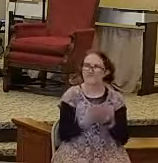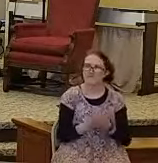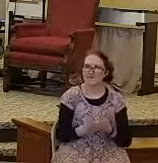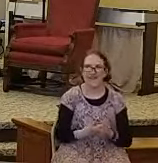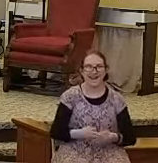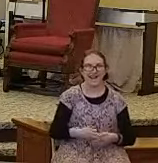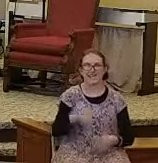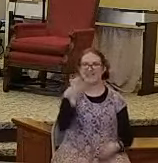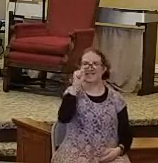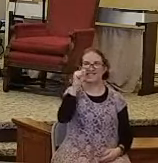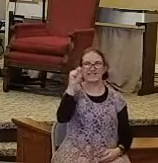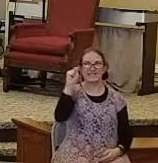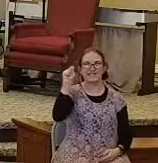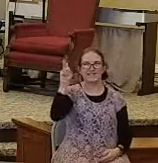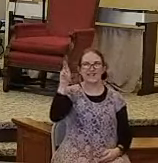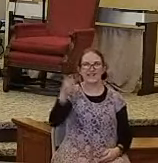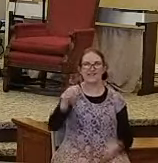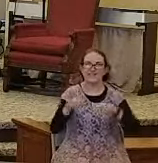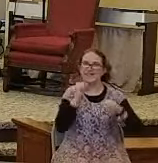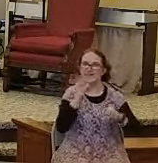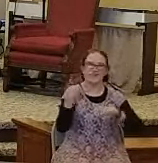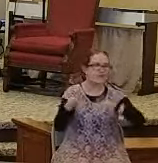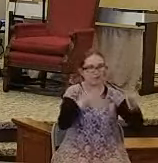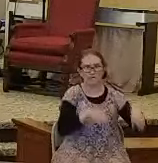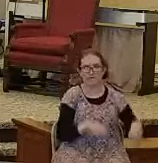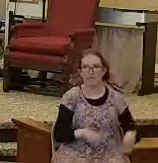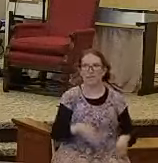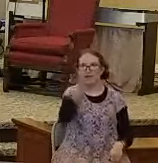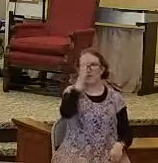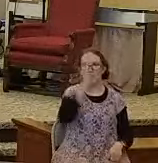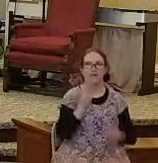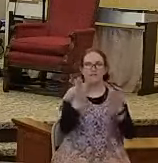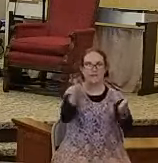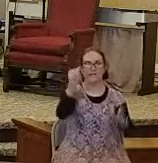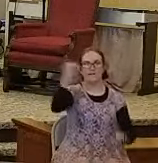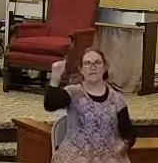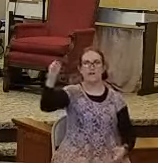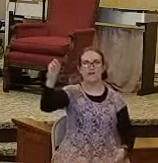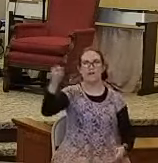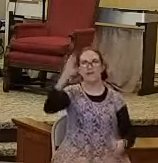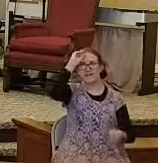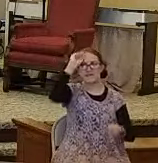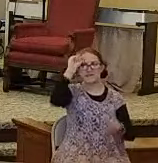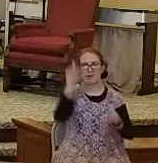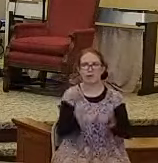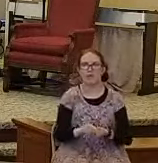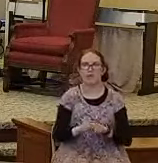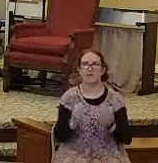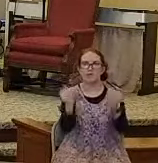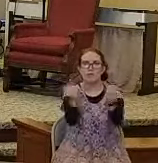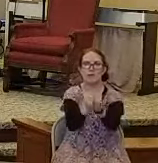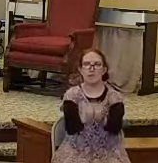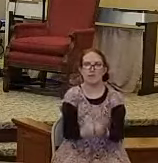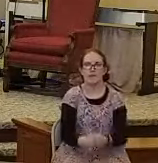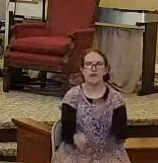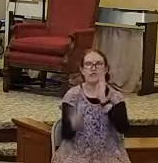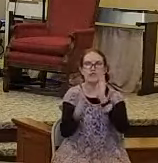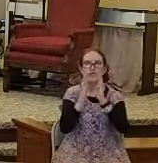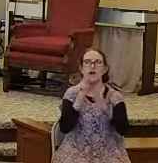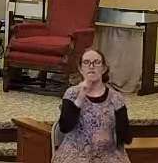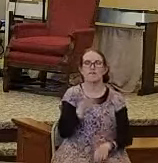I have this stutter. I can't do this, God. And God provided Aaron, his brother, to go with him. Amen. And speak for